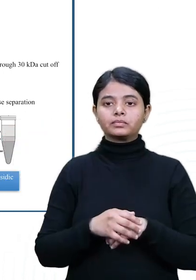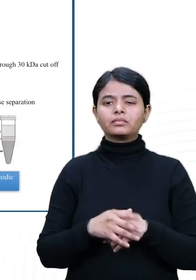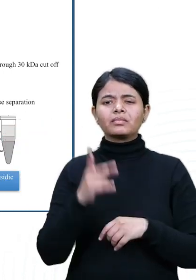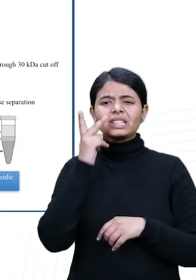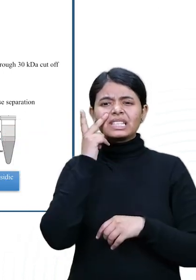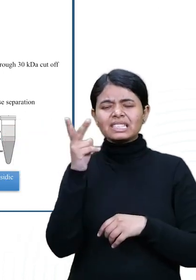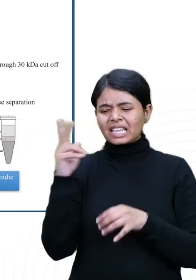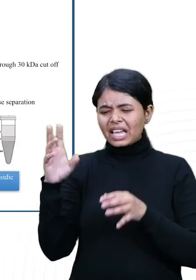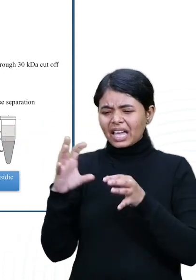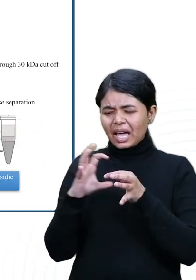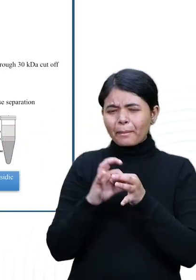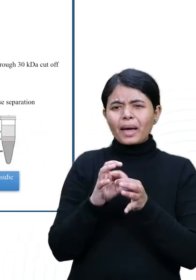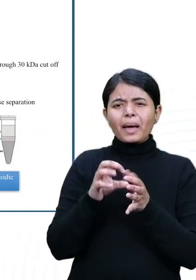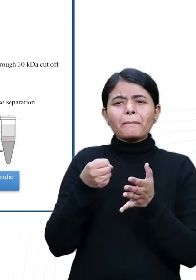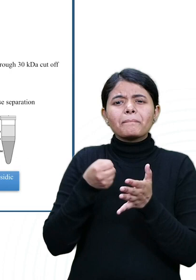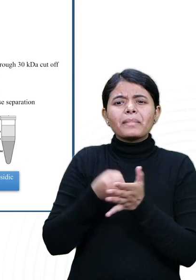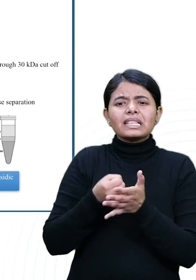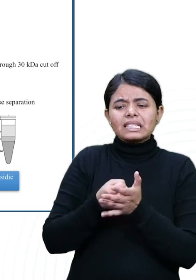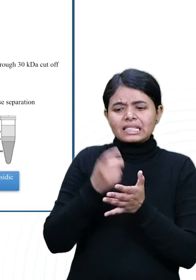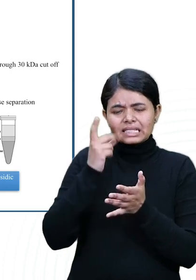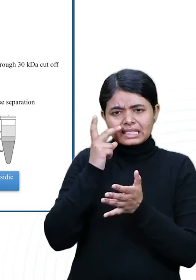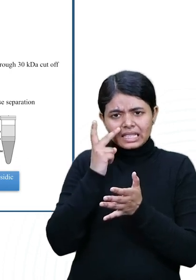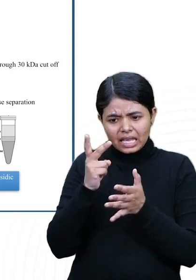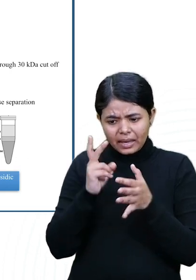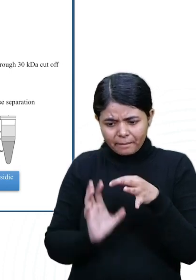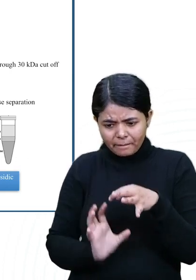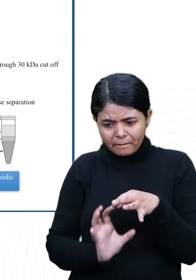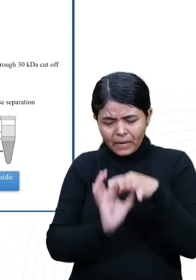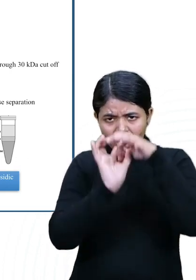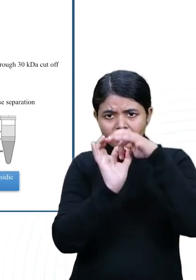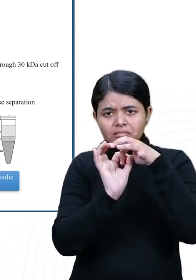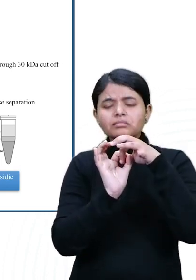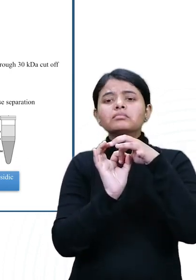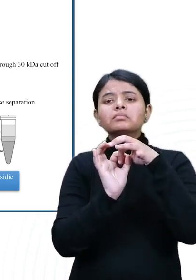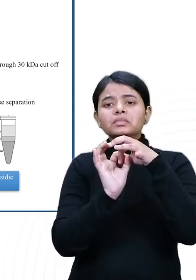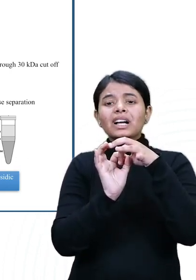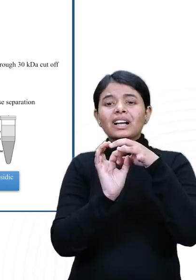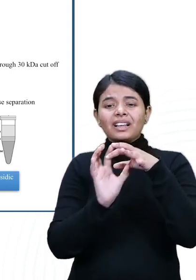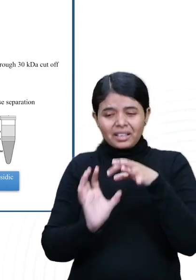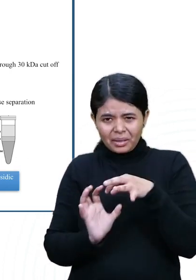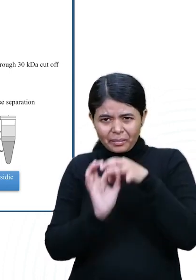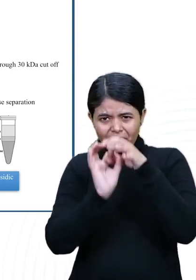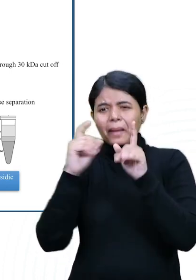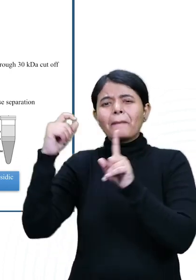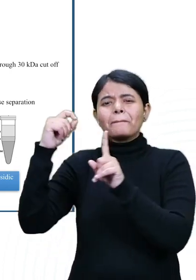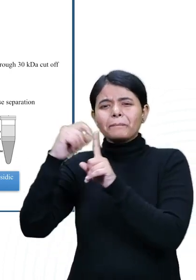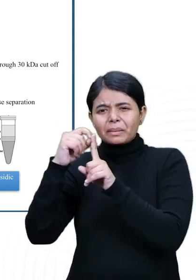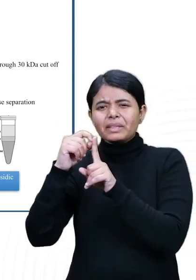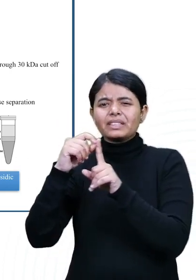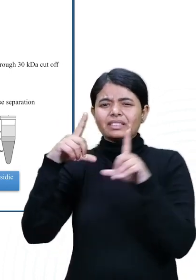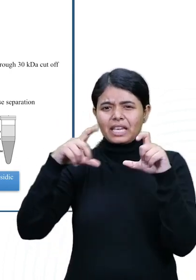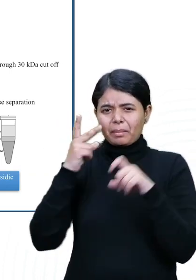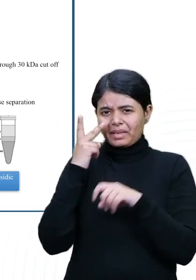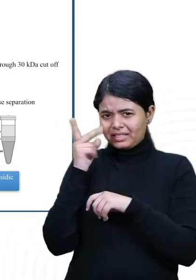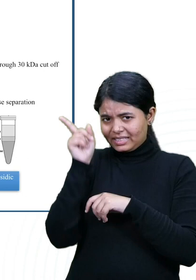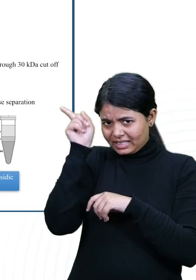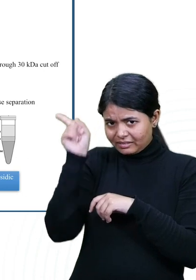majority of the methods require a lot of material and a tedious process involving enrichment,